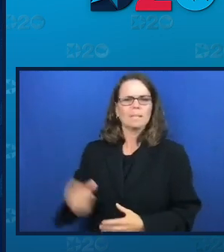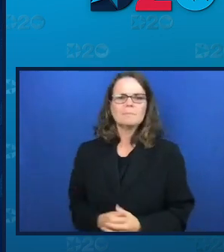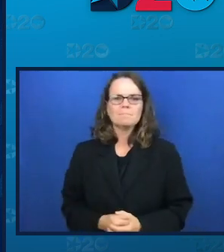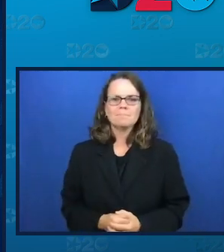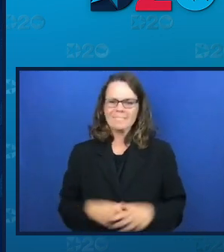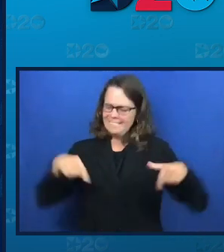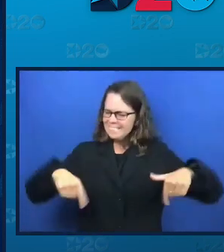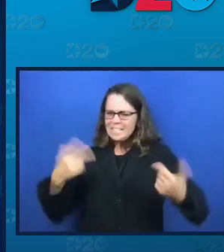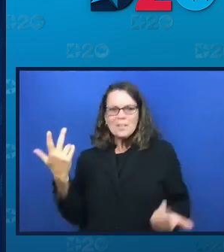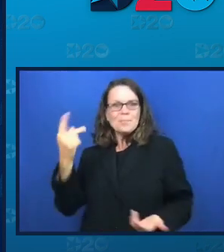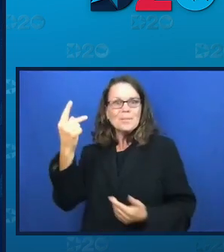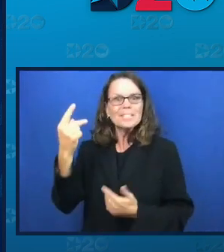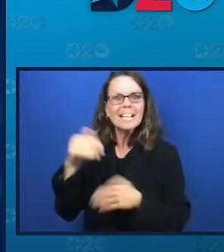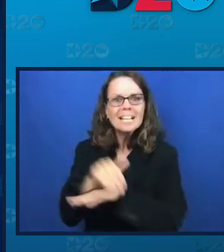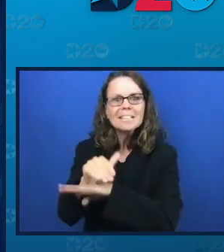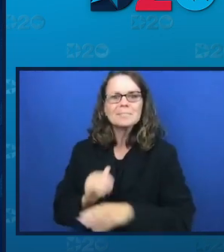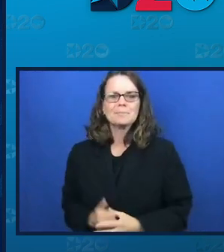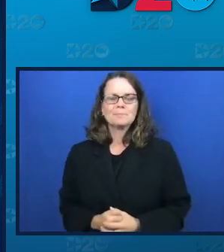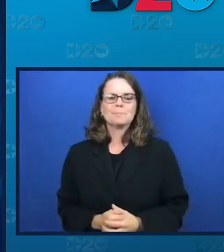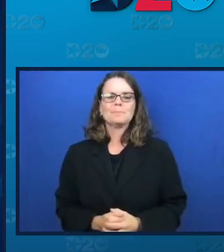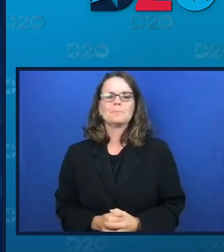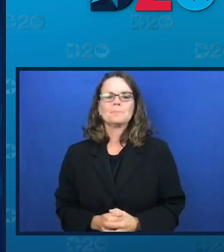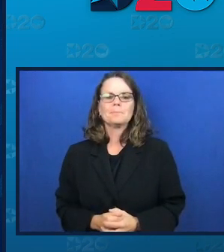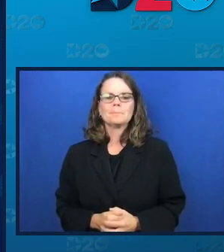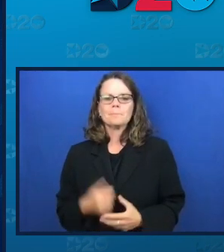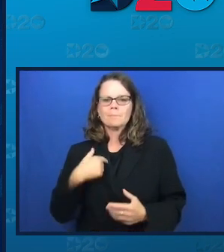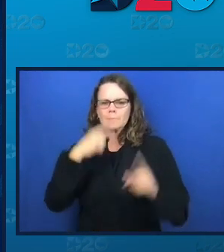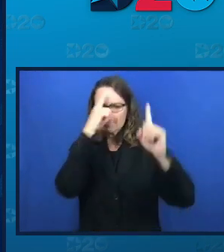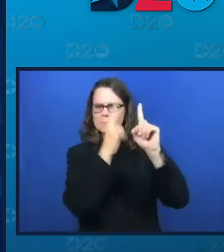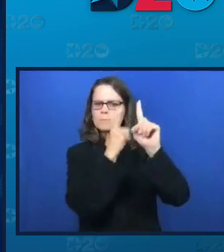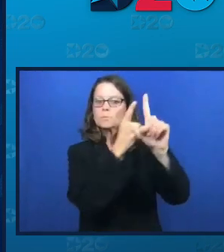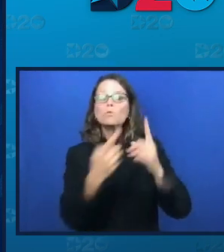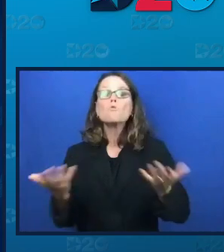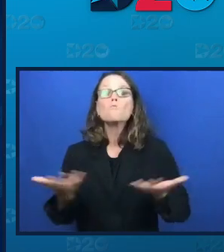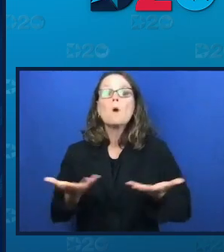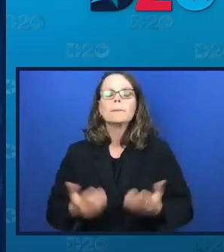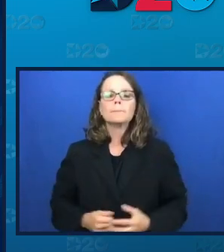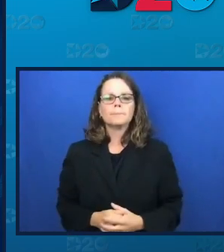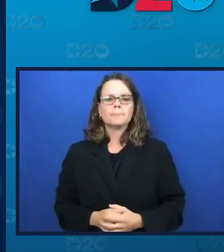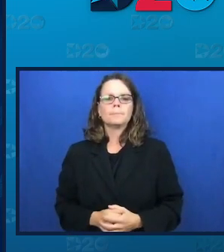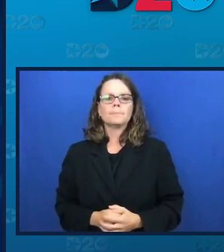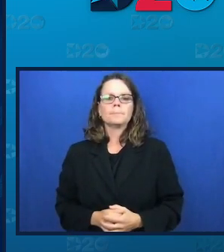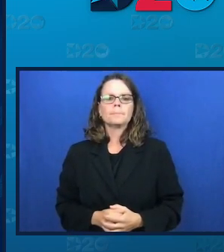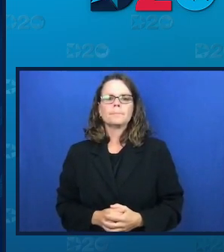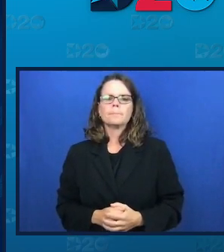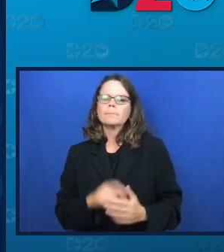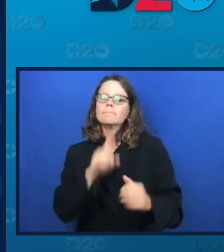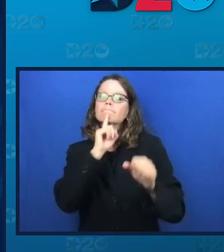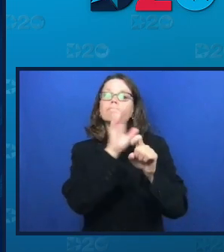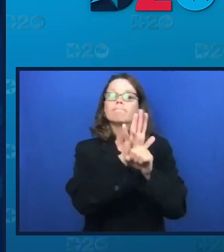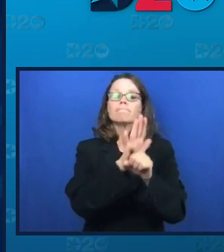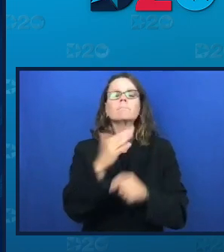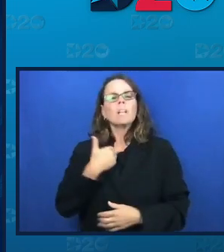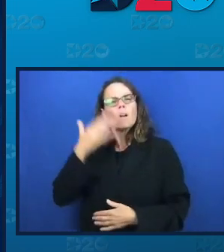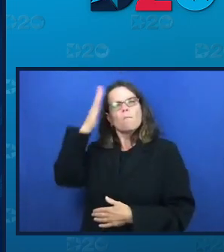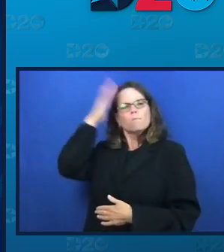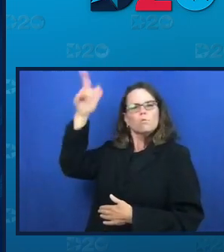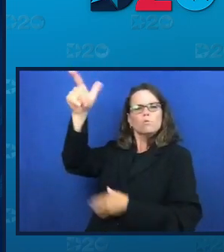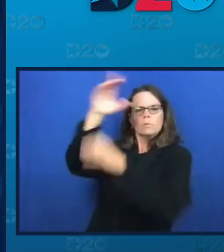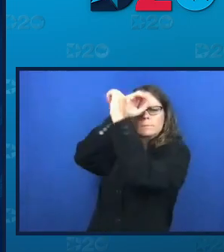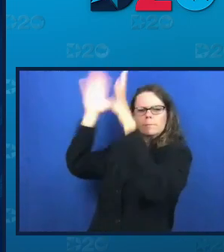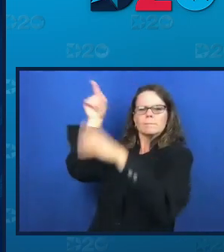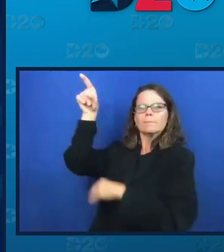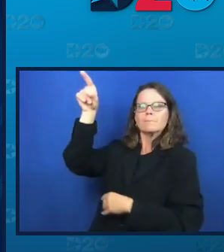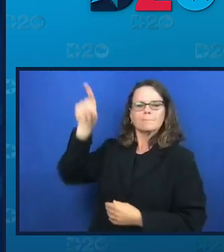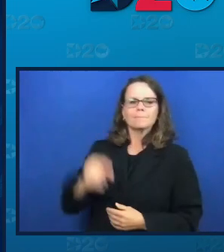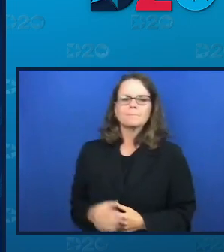for a future equal to the ideals of our founders. Our hopes for our children and the sacrifices of our veterans, our brave men